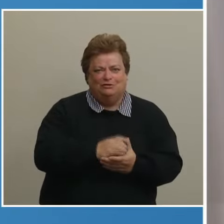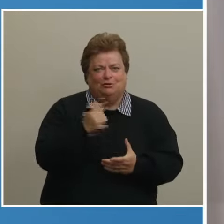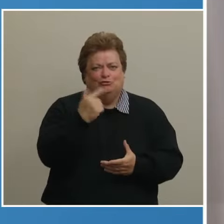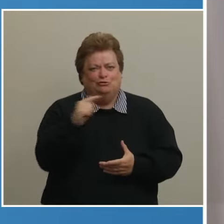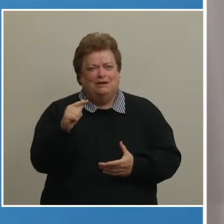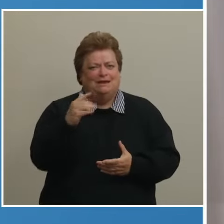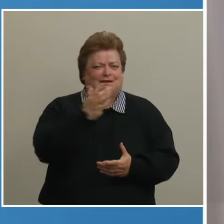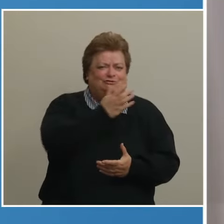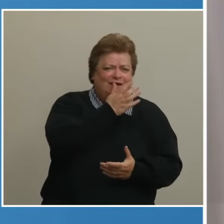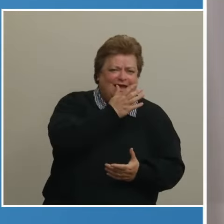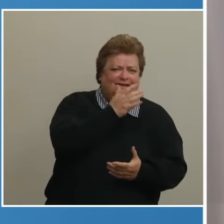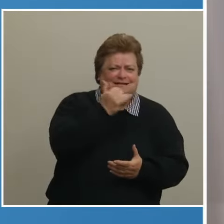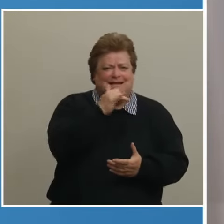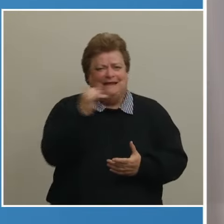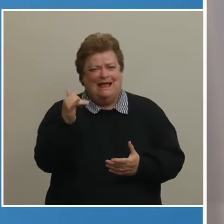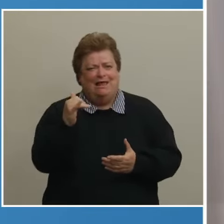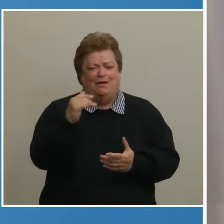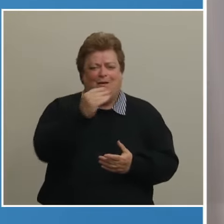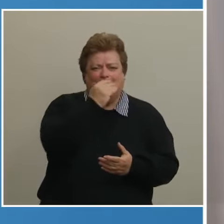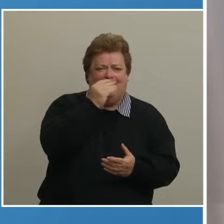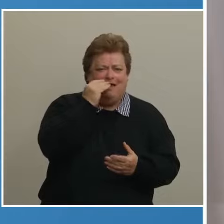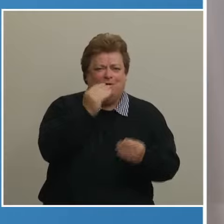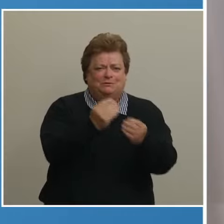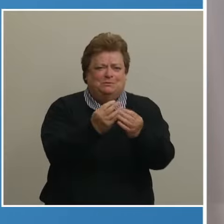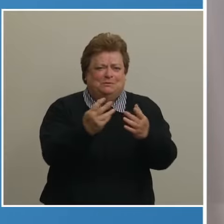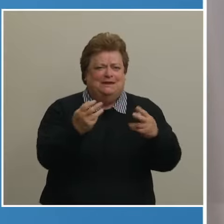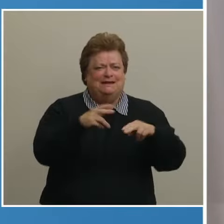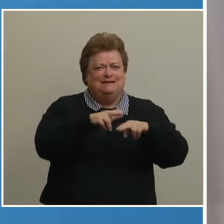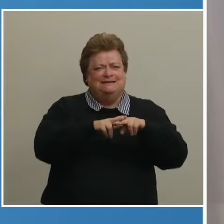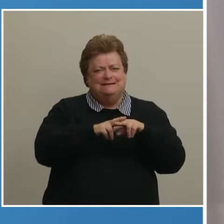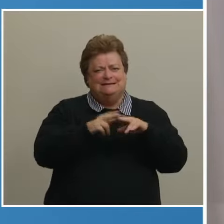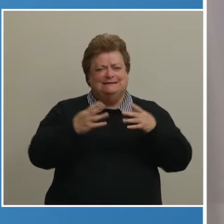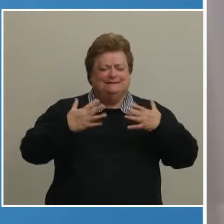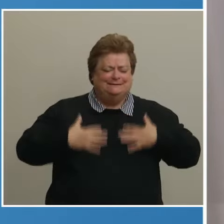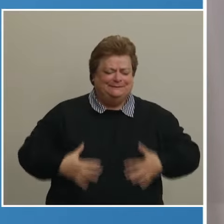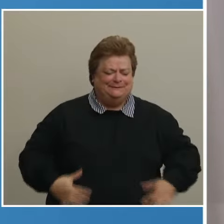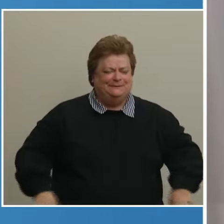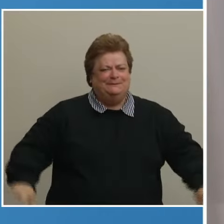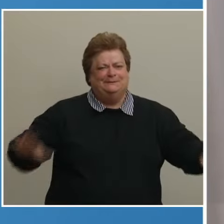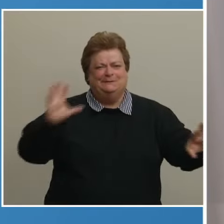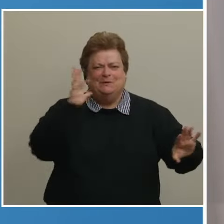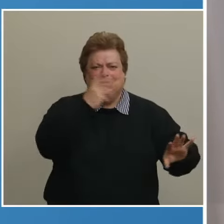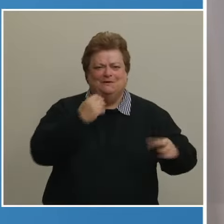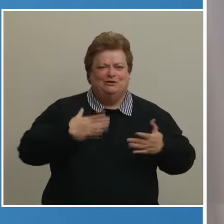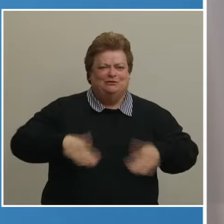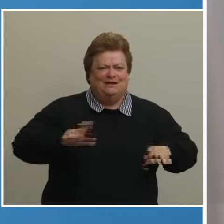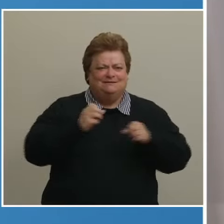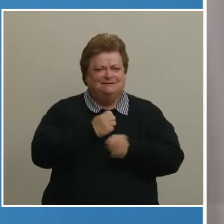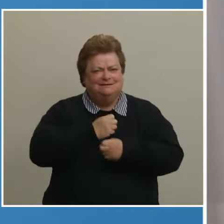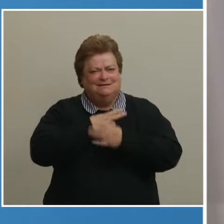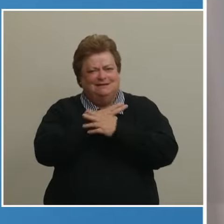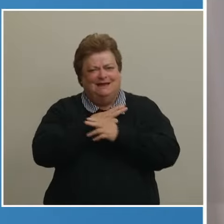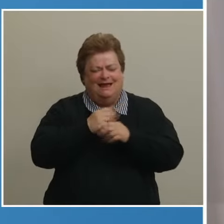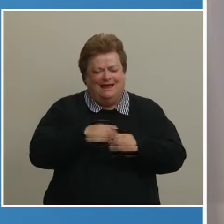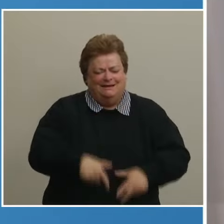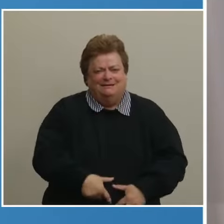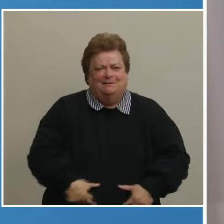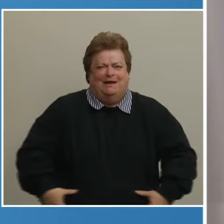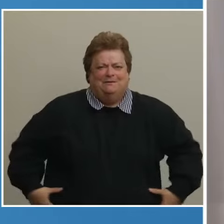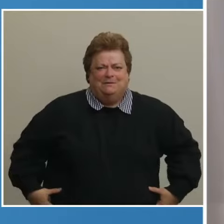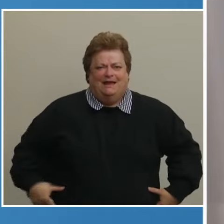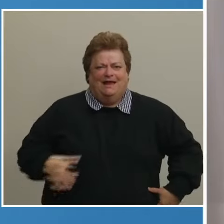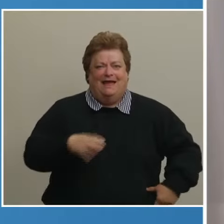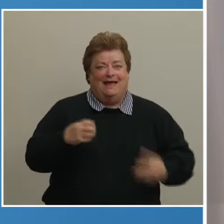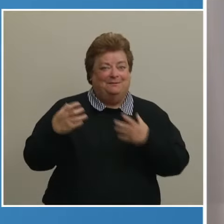yellow daffodils, smiling and stunning in satin, in tulle, and in tuxedos, with coordinating cummerbunds and even